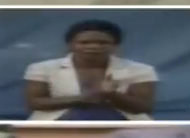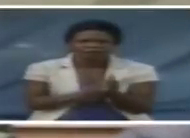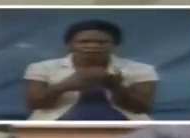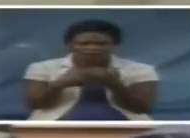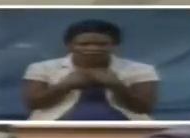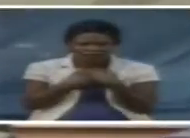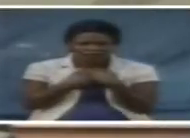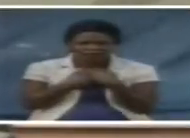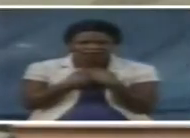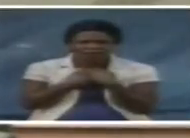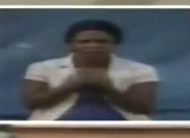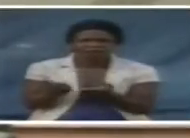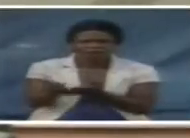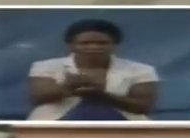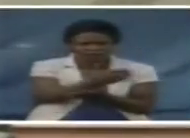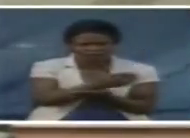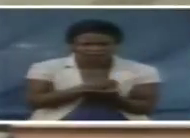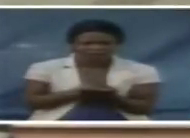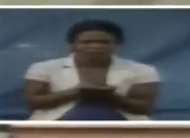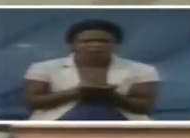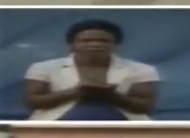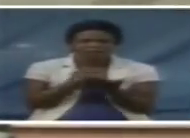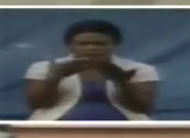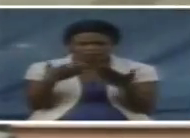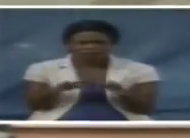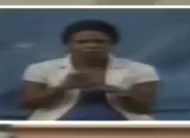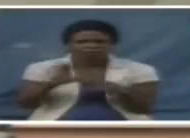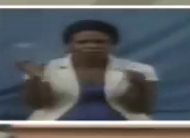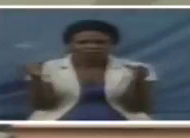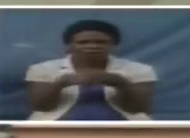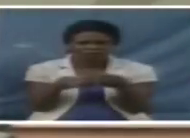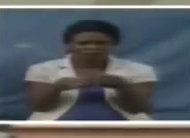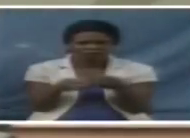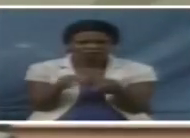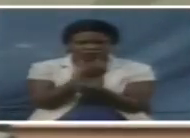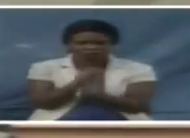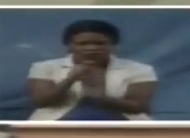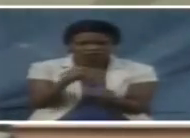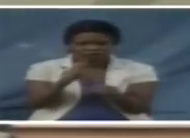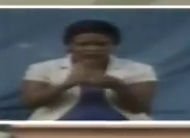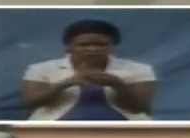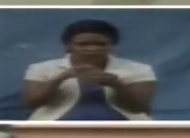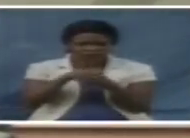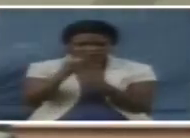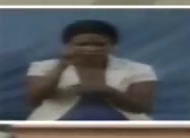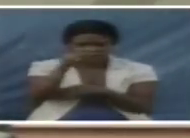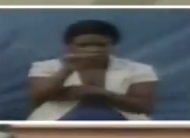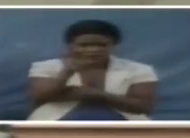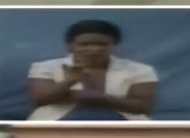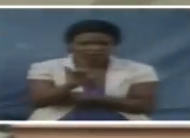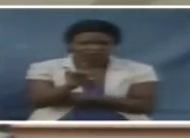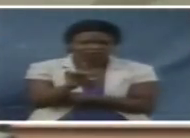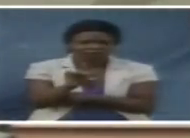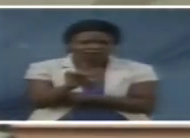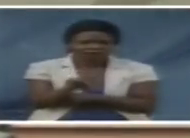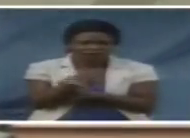1997 Rating Act have led substantial revenue losses by the councils. To address these challenges